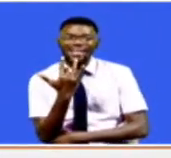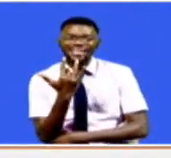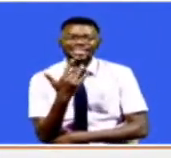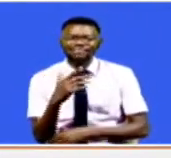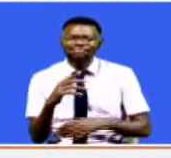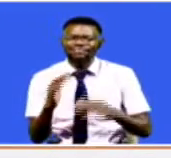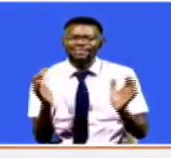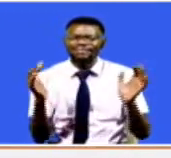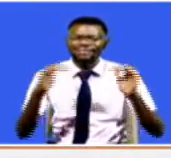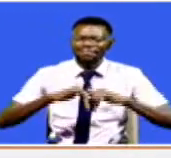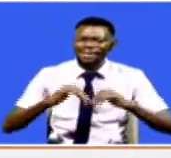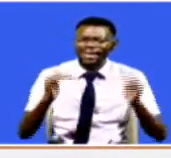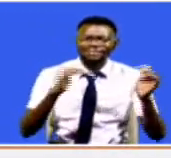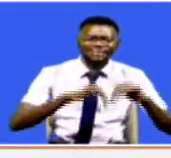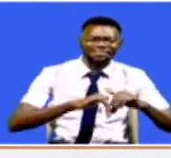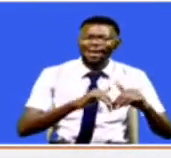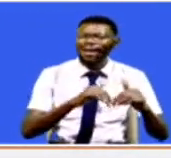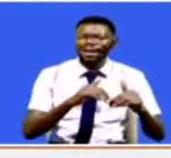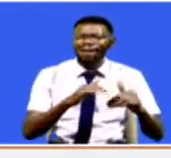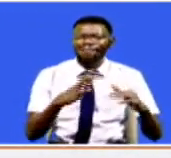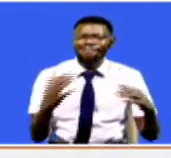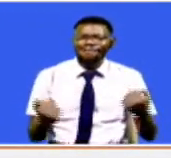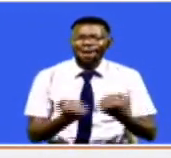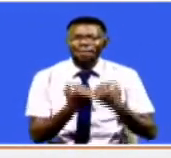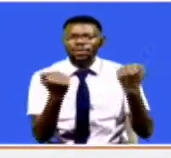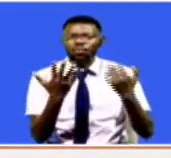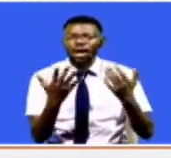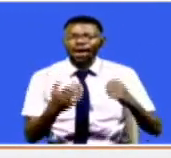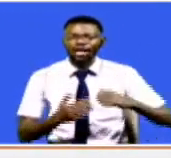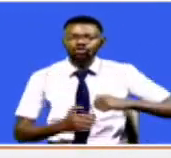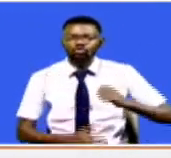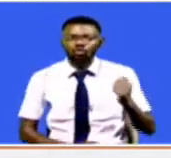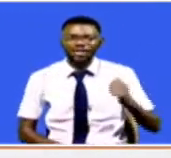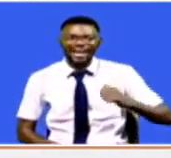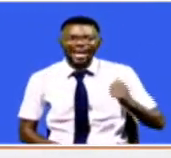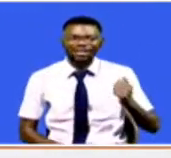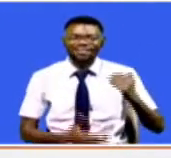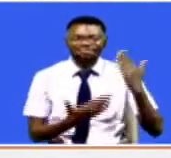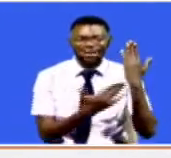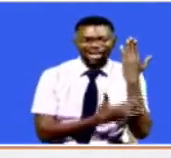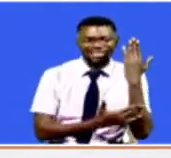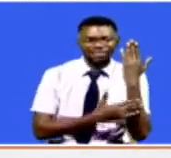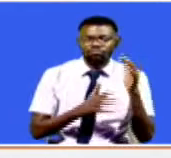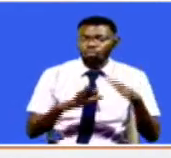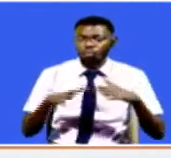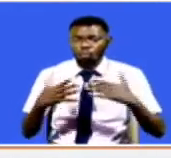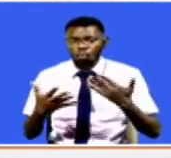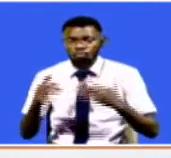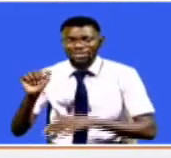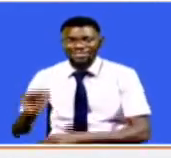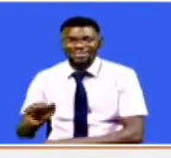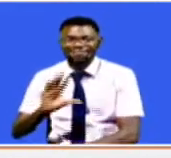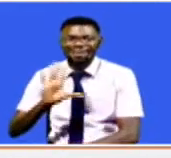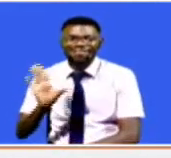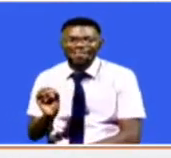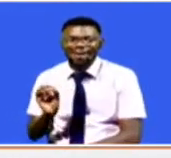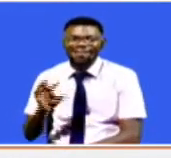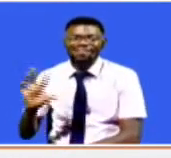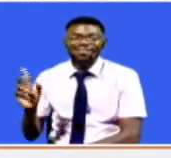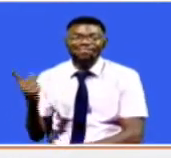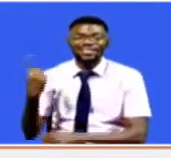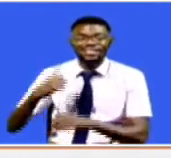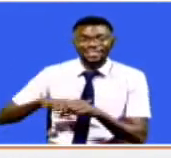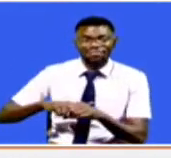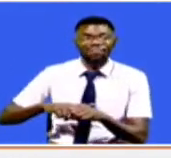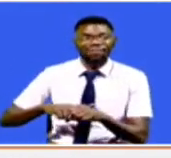available seminars could only be held either in Scotland at St. Andrews or in South Africa. So this is the first time that